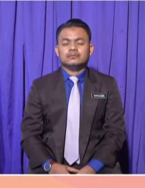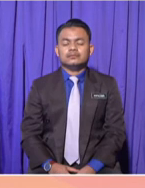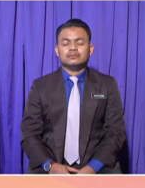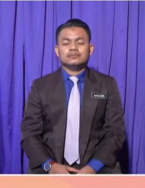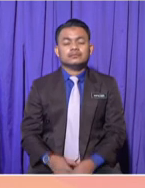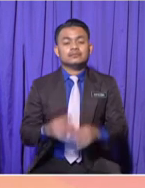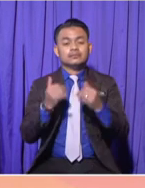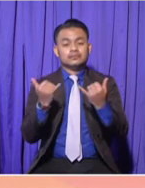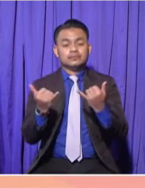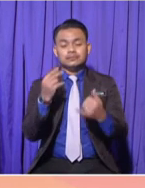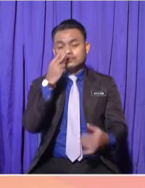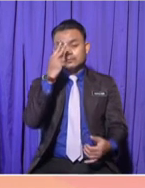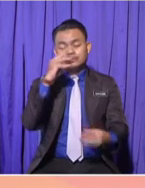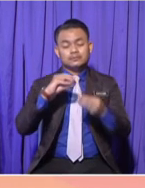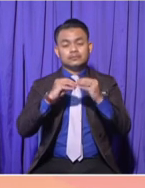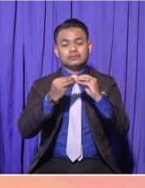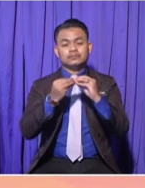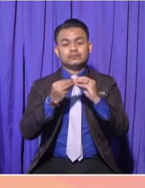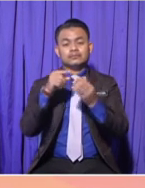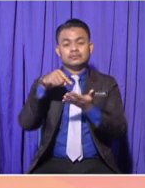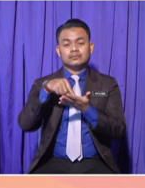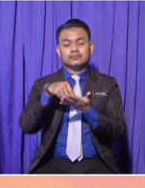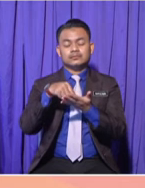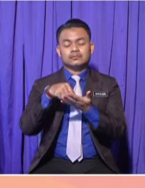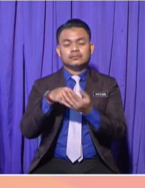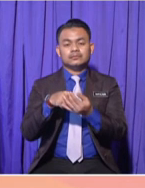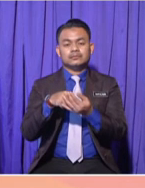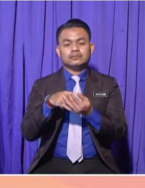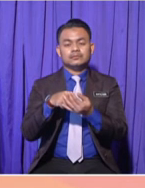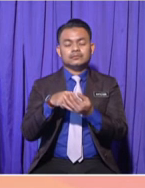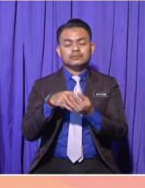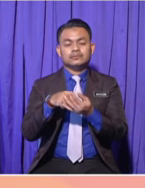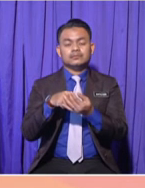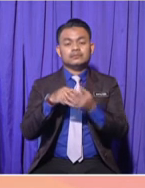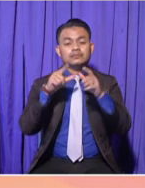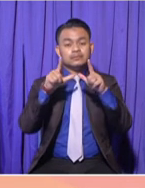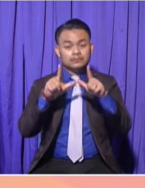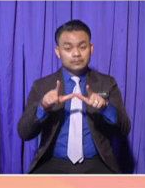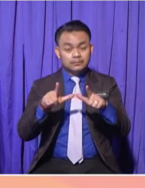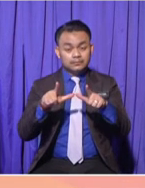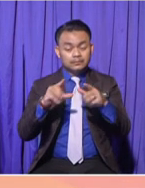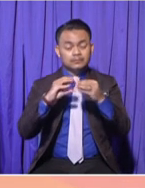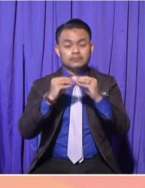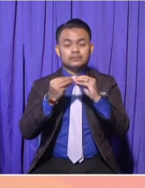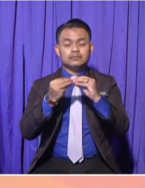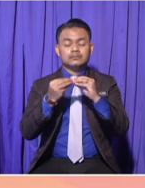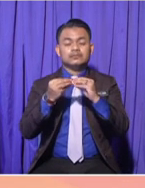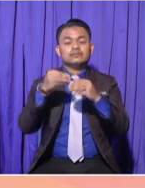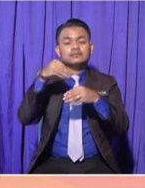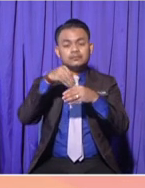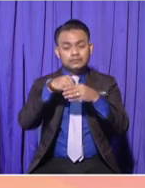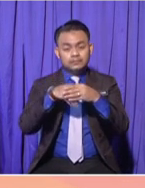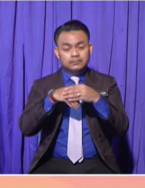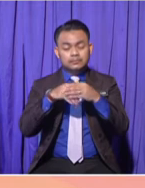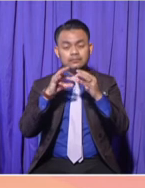Now look at this number. Let's put the digits in the place value table.